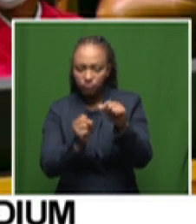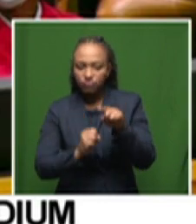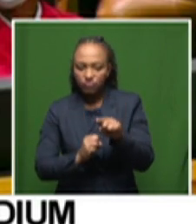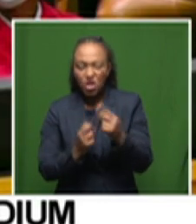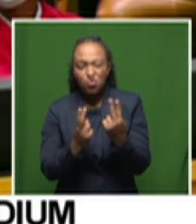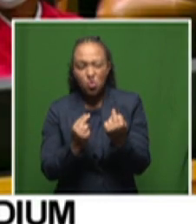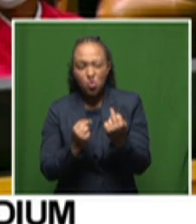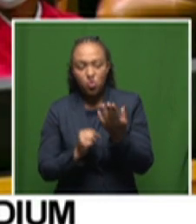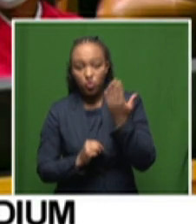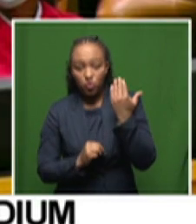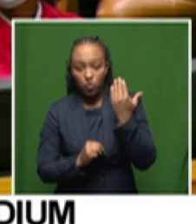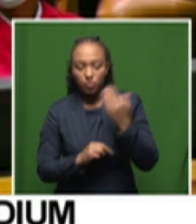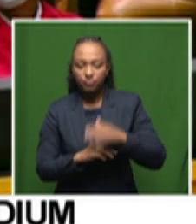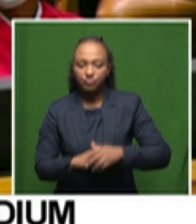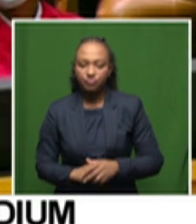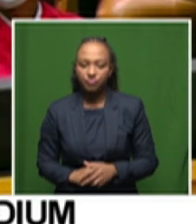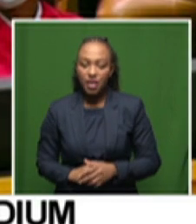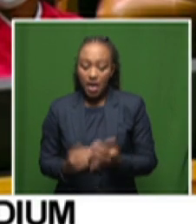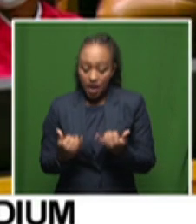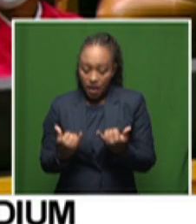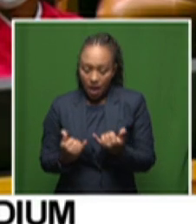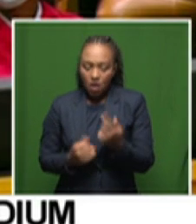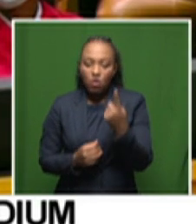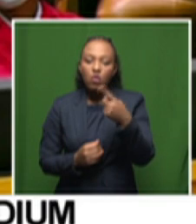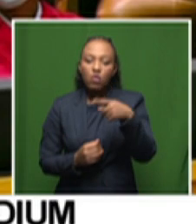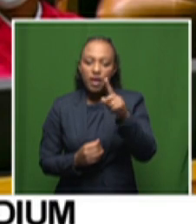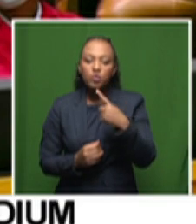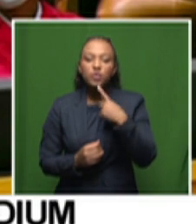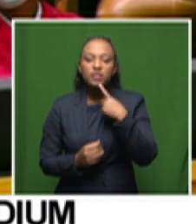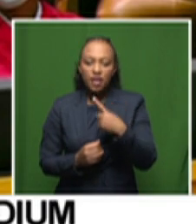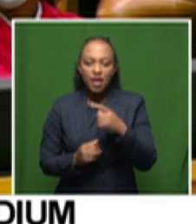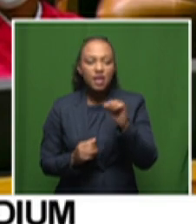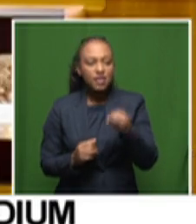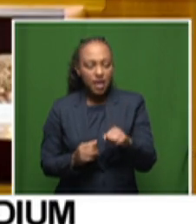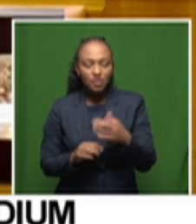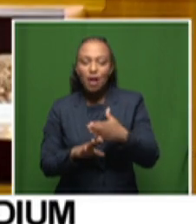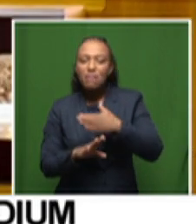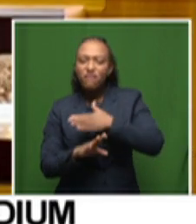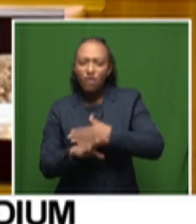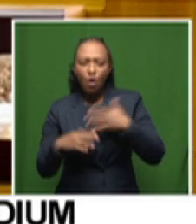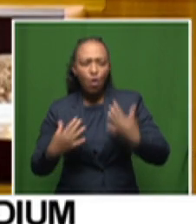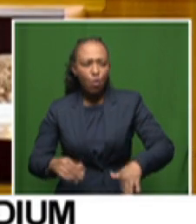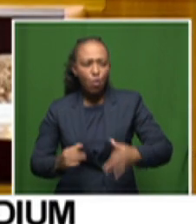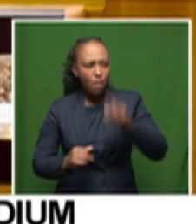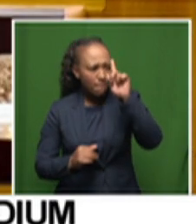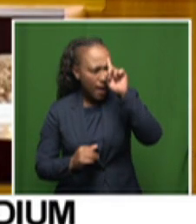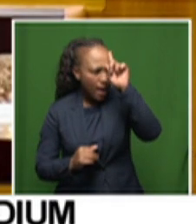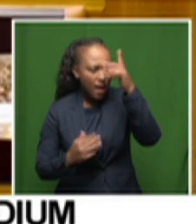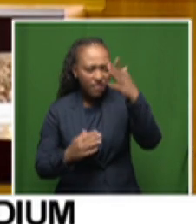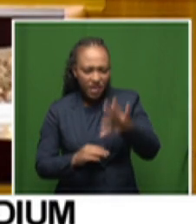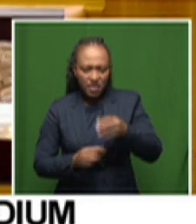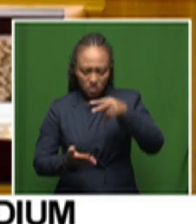So it is quite correct when some of us say we have stood where giants have stood before.